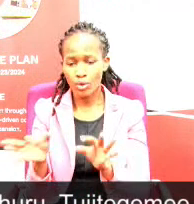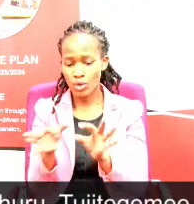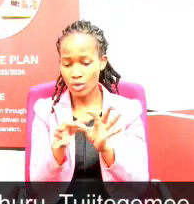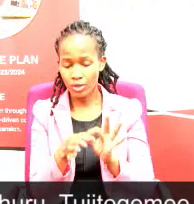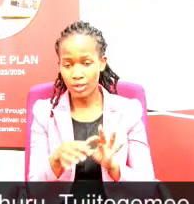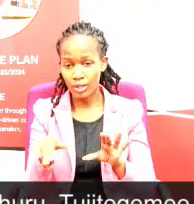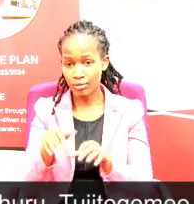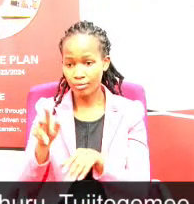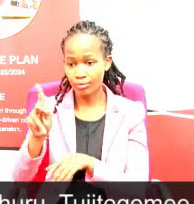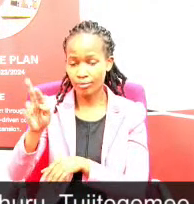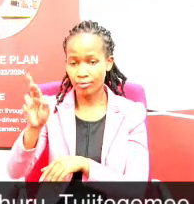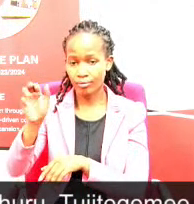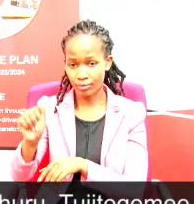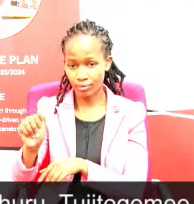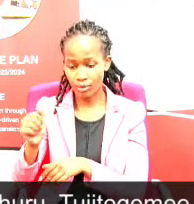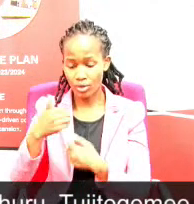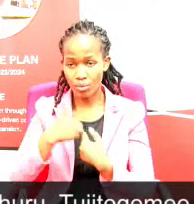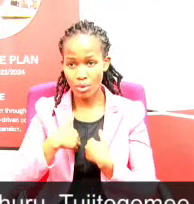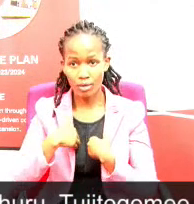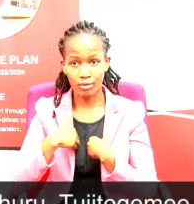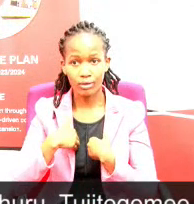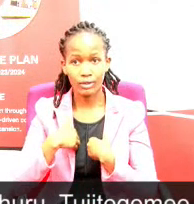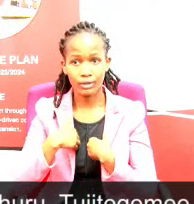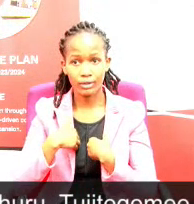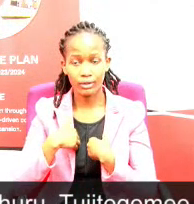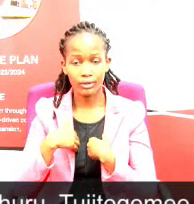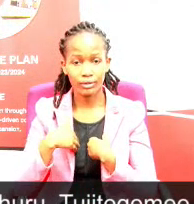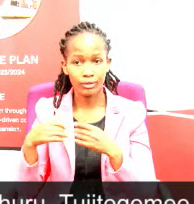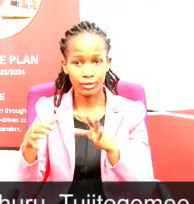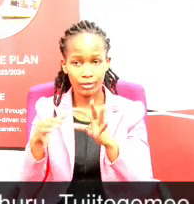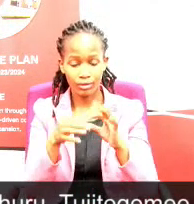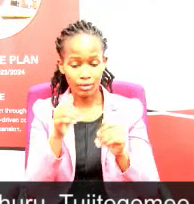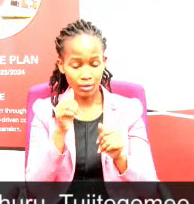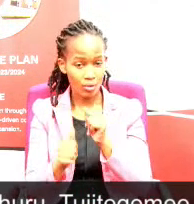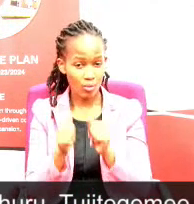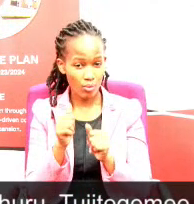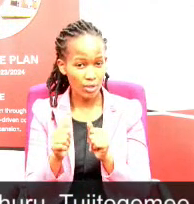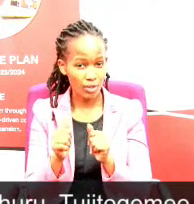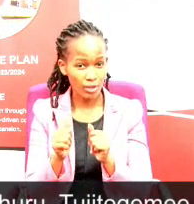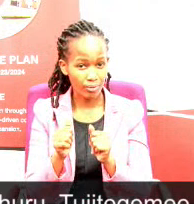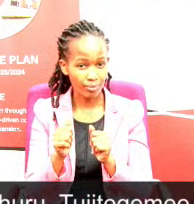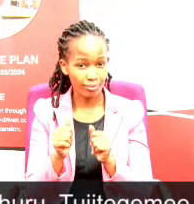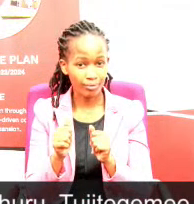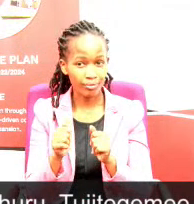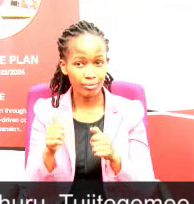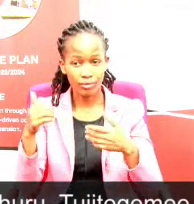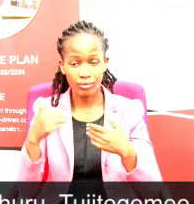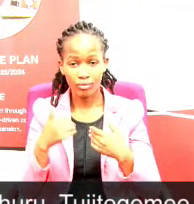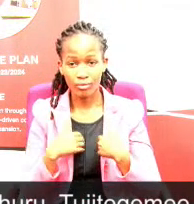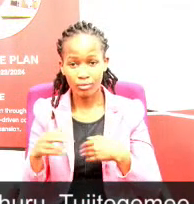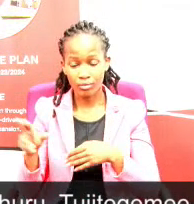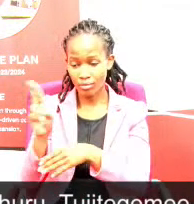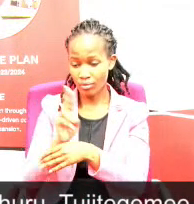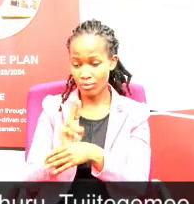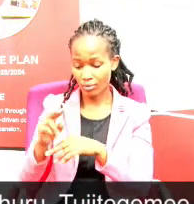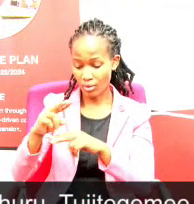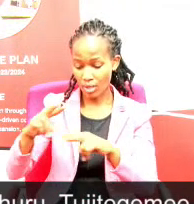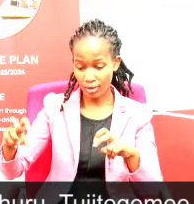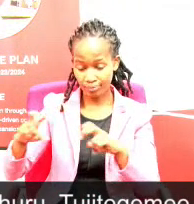KRA so that we have a corporate unit that enforces. The use of